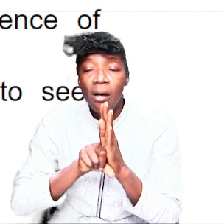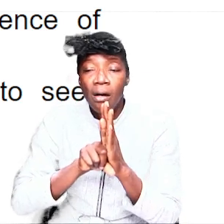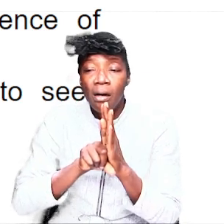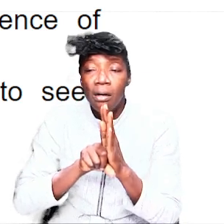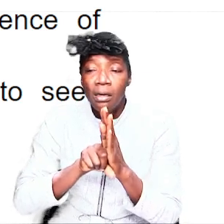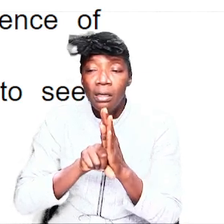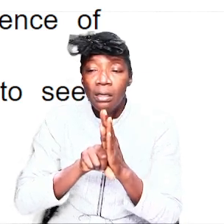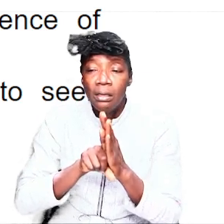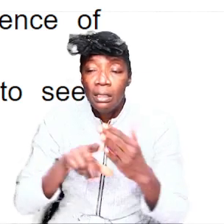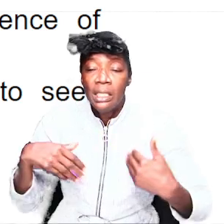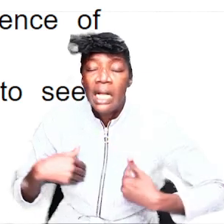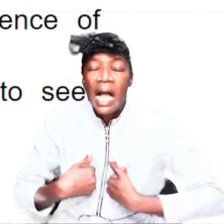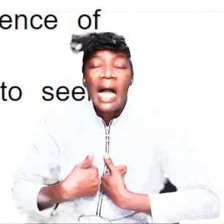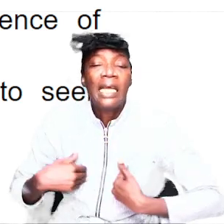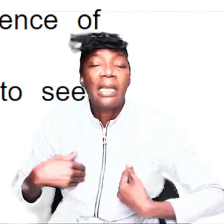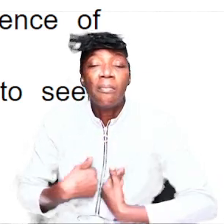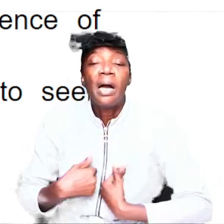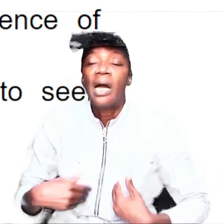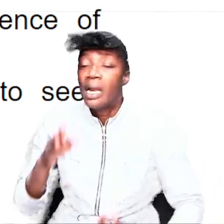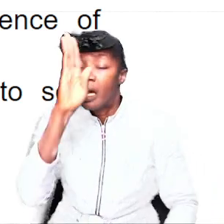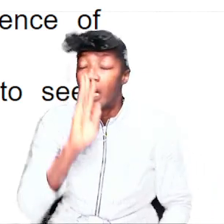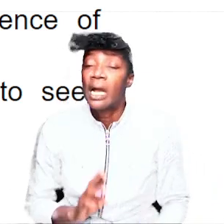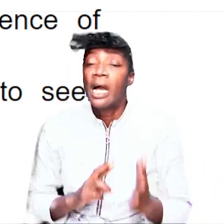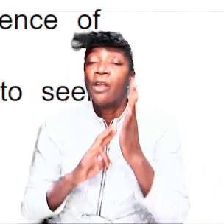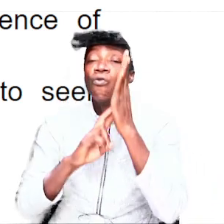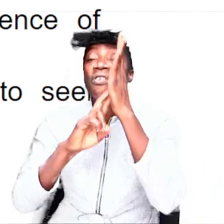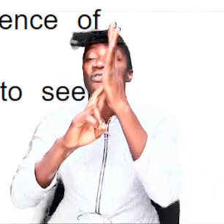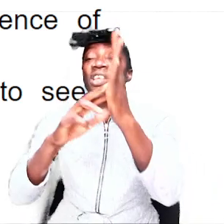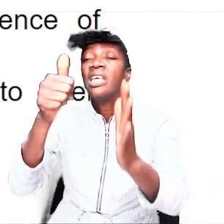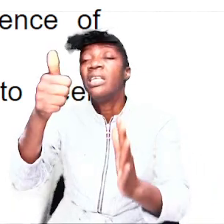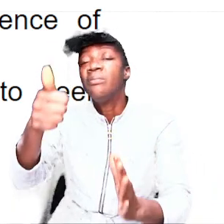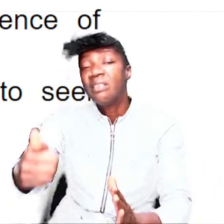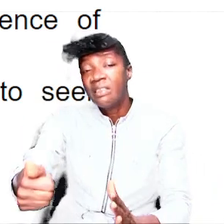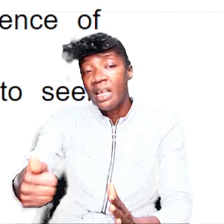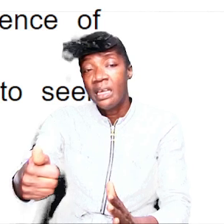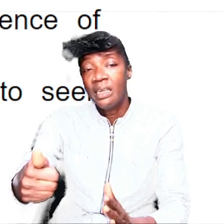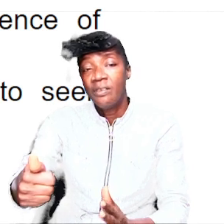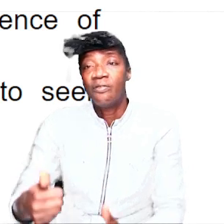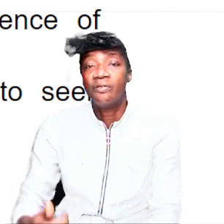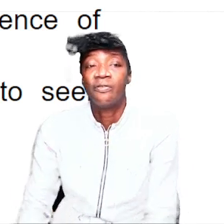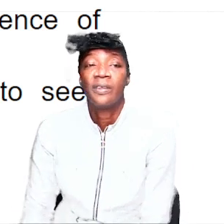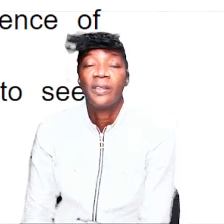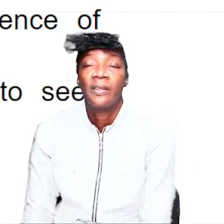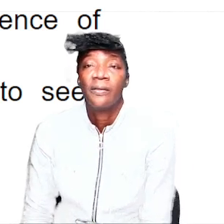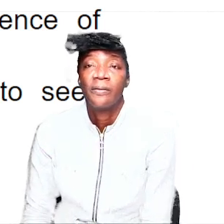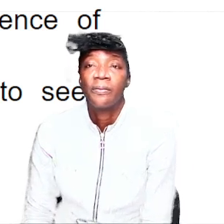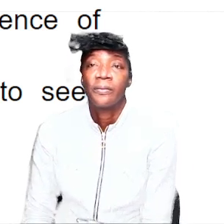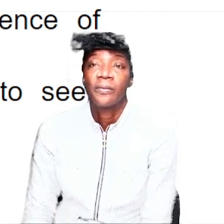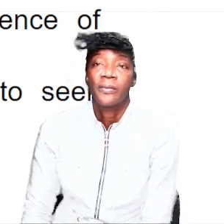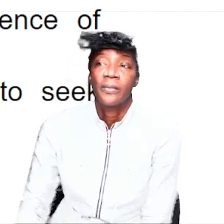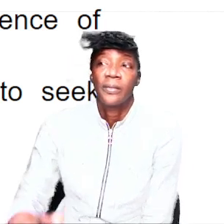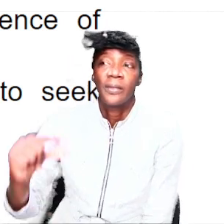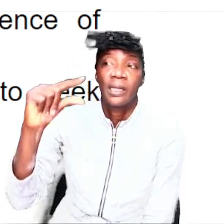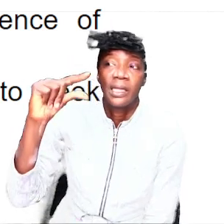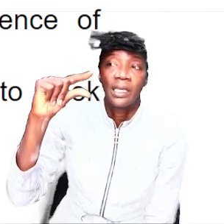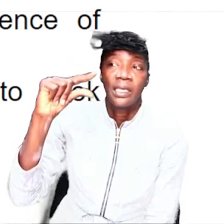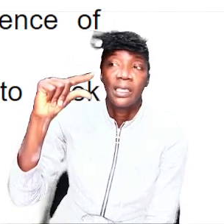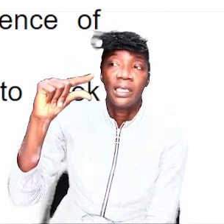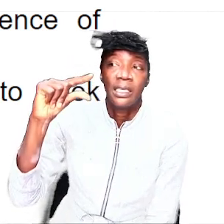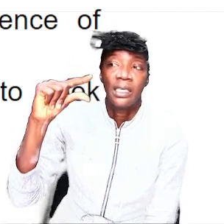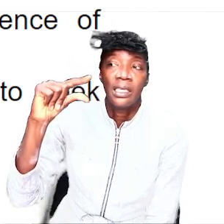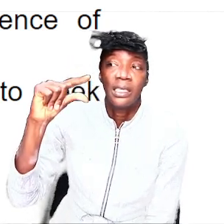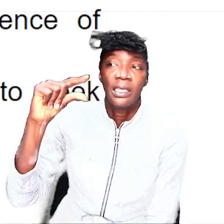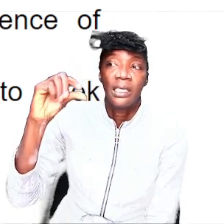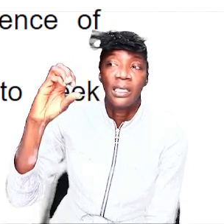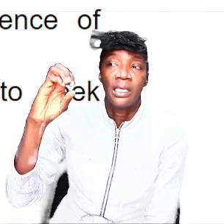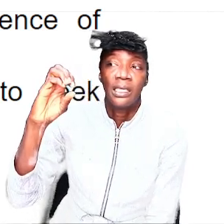animals, right? Why God revealed himself to him. Amen. And that was in Genesis chapter 2,